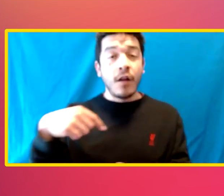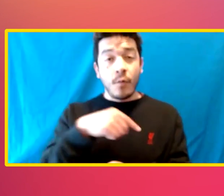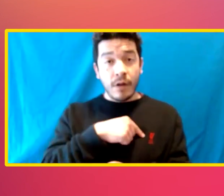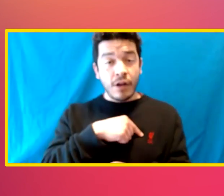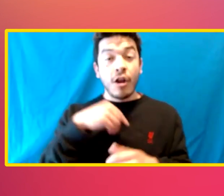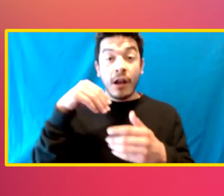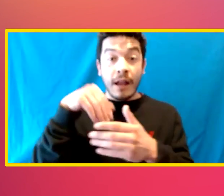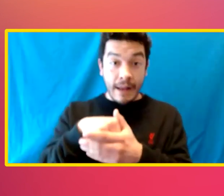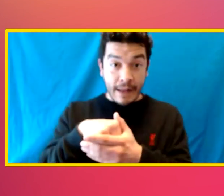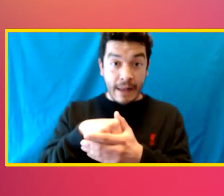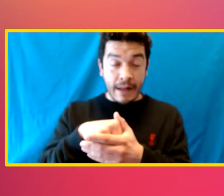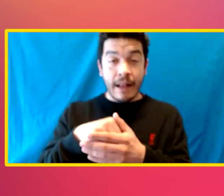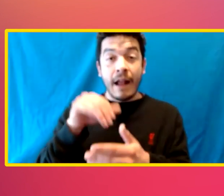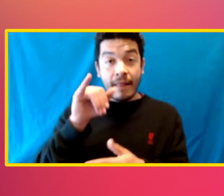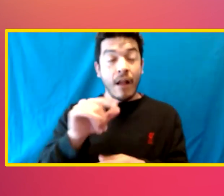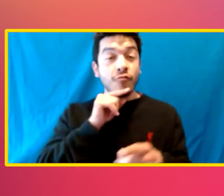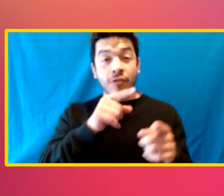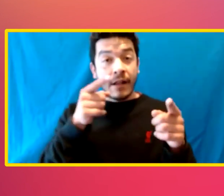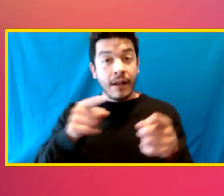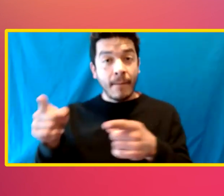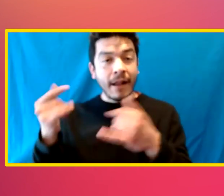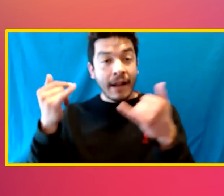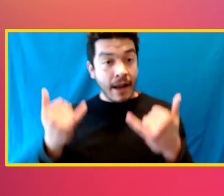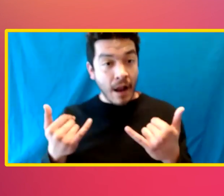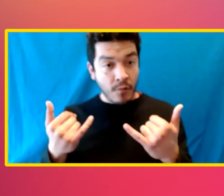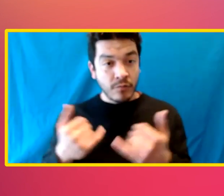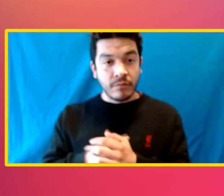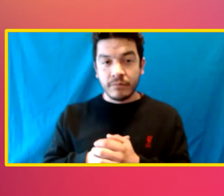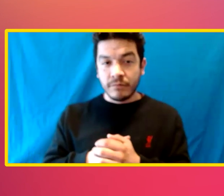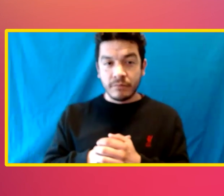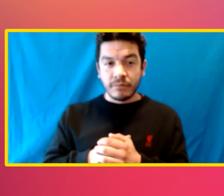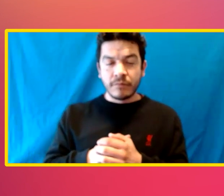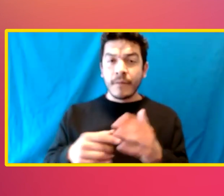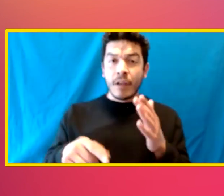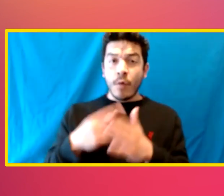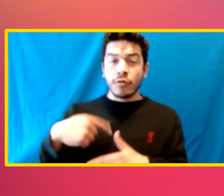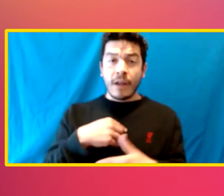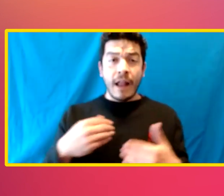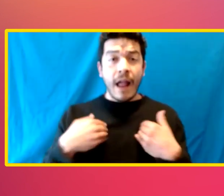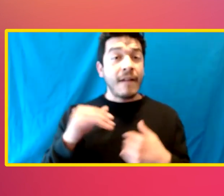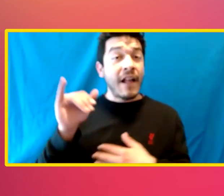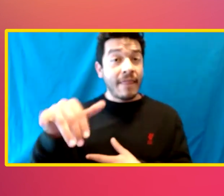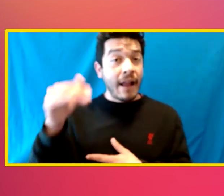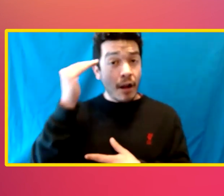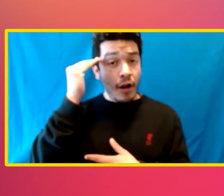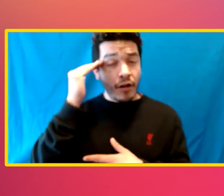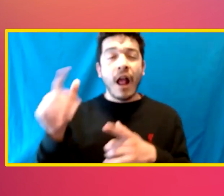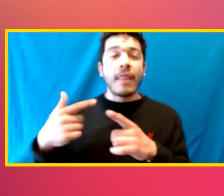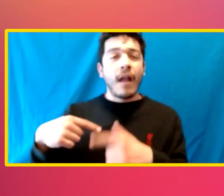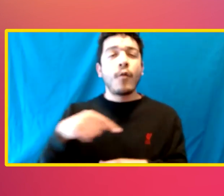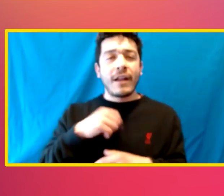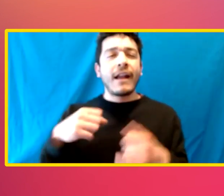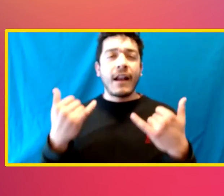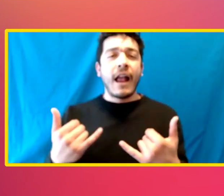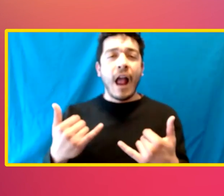are in that reality right now. Okay. Once we have that knowledge, then we can